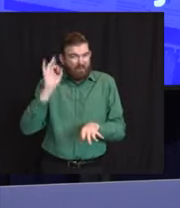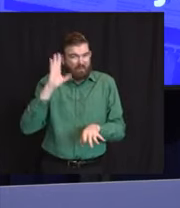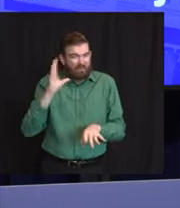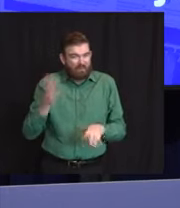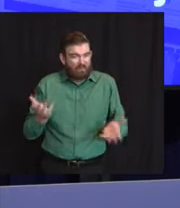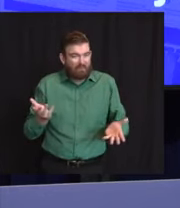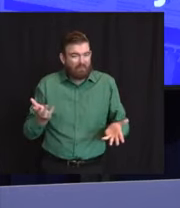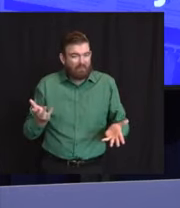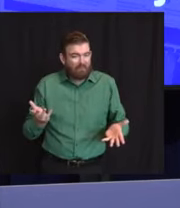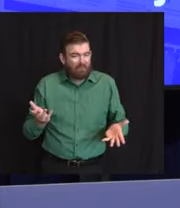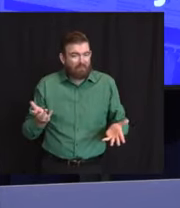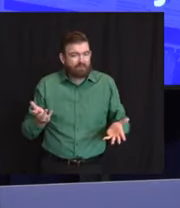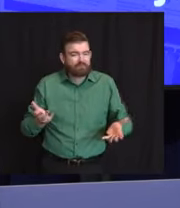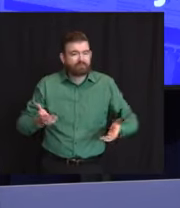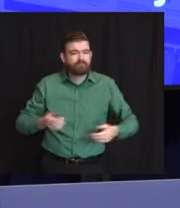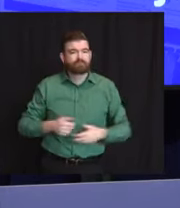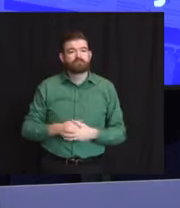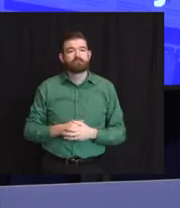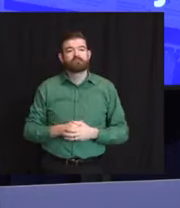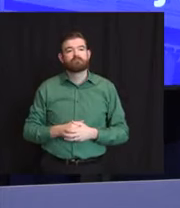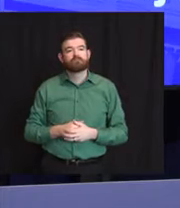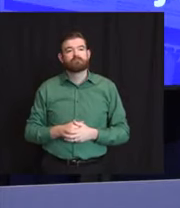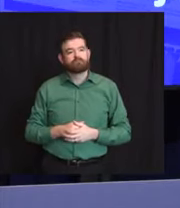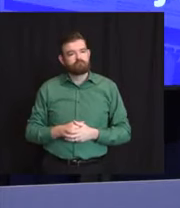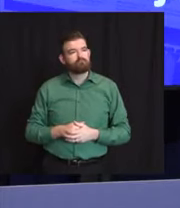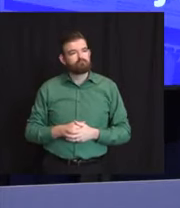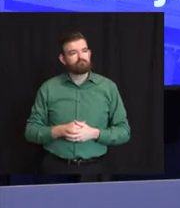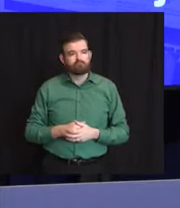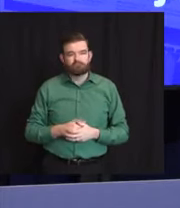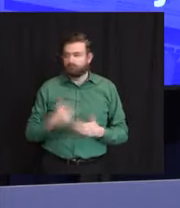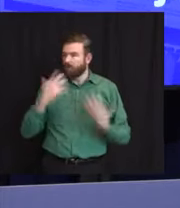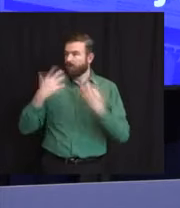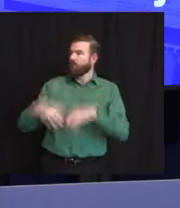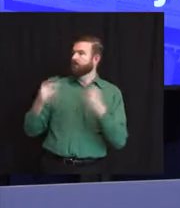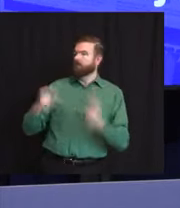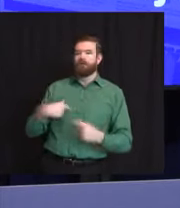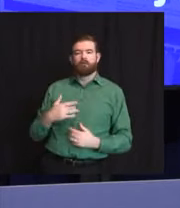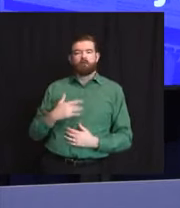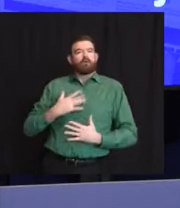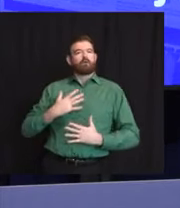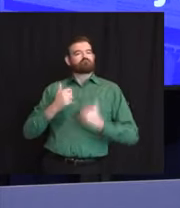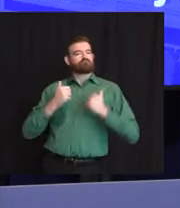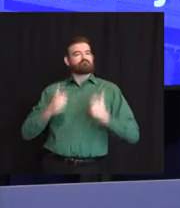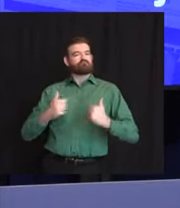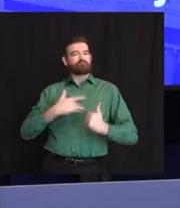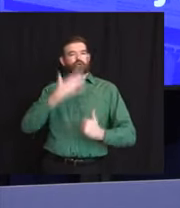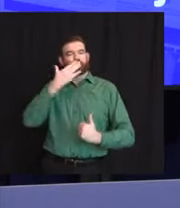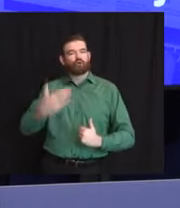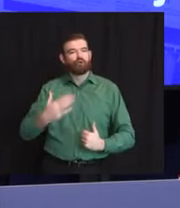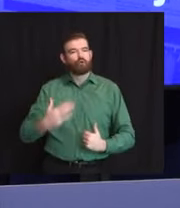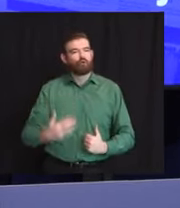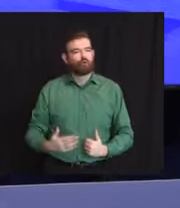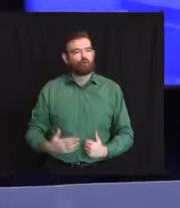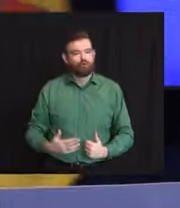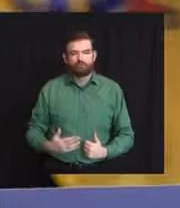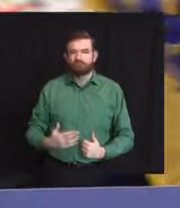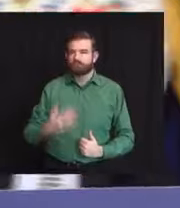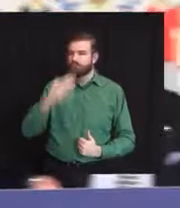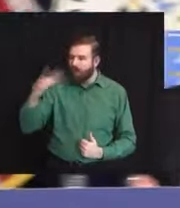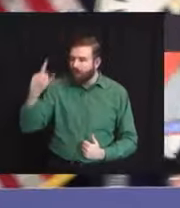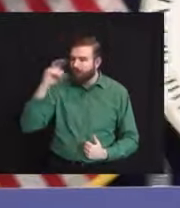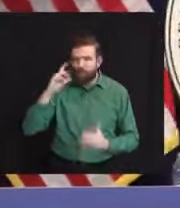to tell us that, but it was good to be part of something that came together so quickly with such effectiveness. So thanks, Gov.